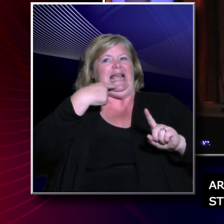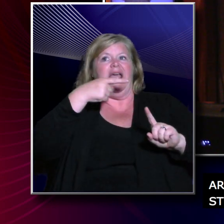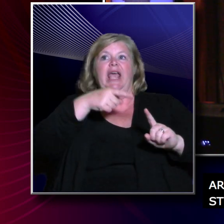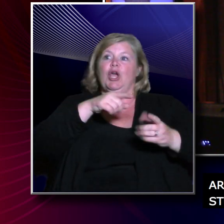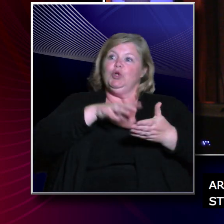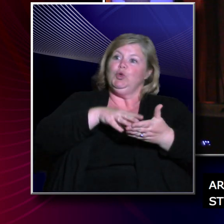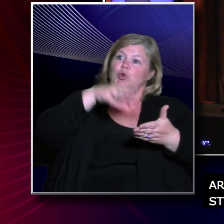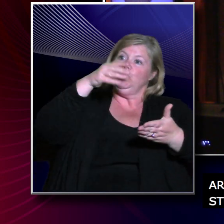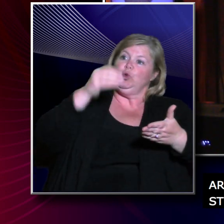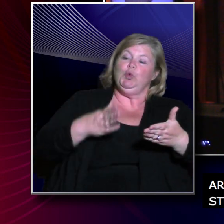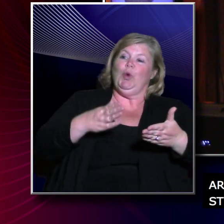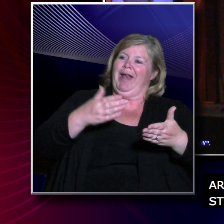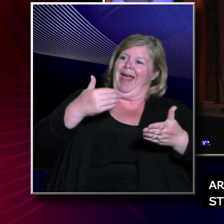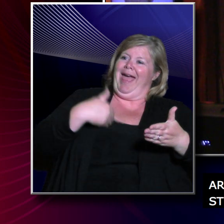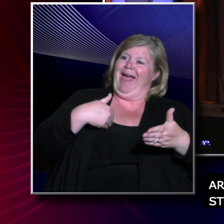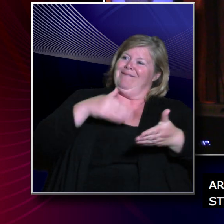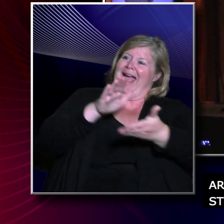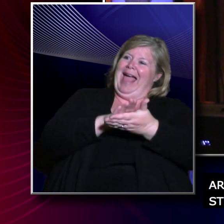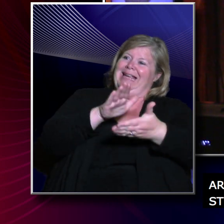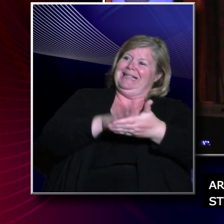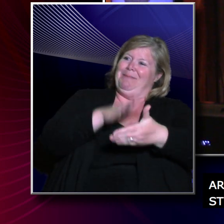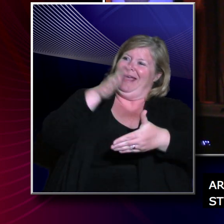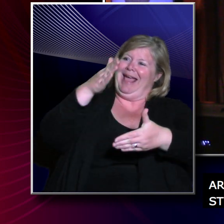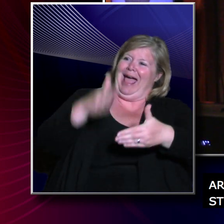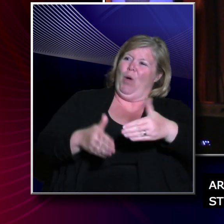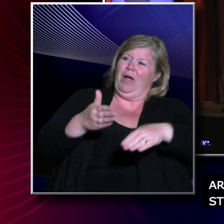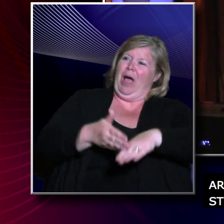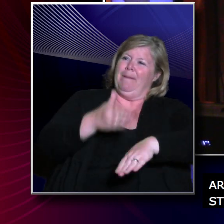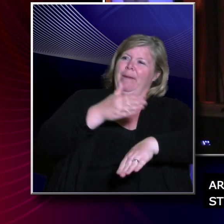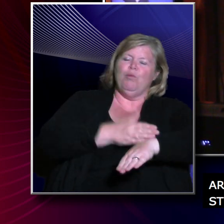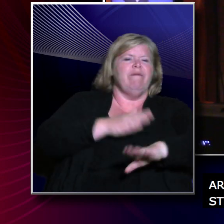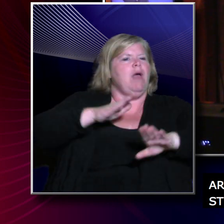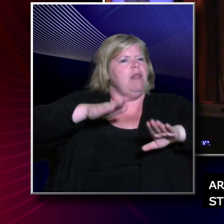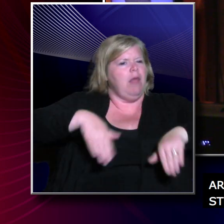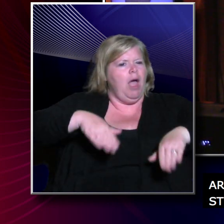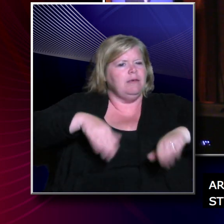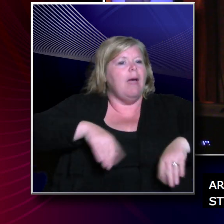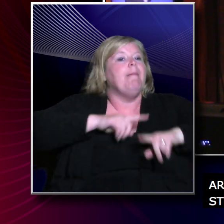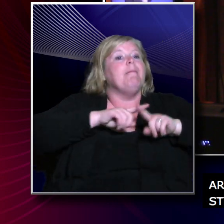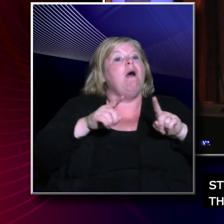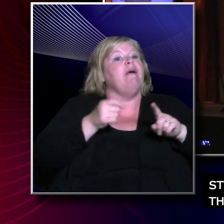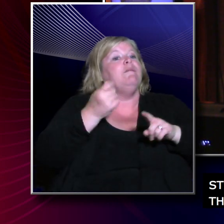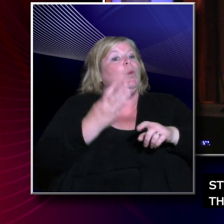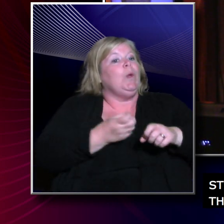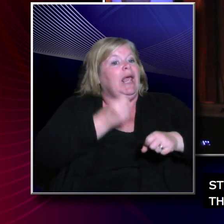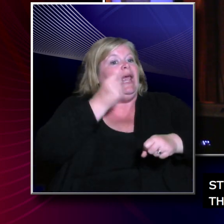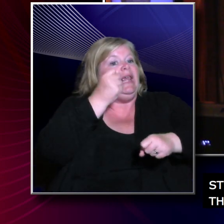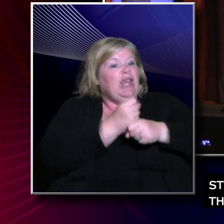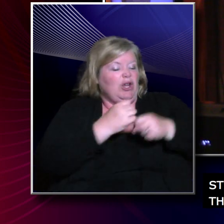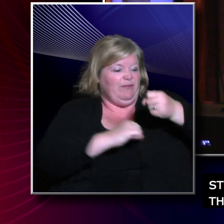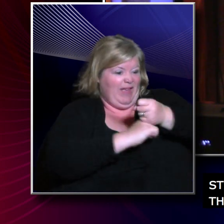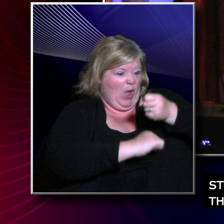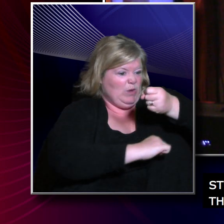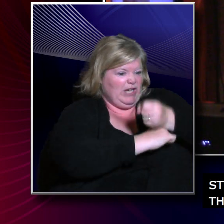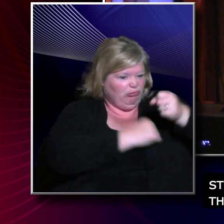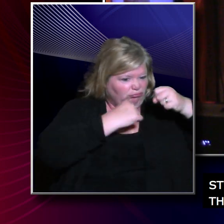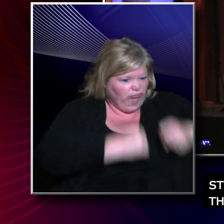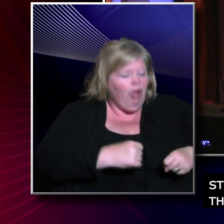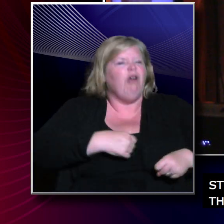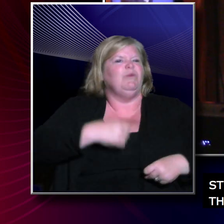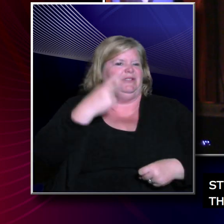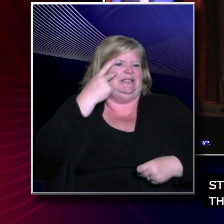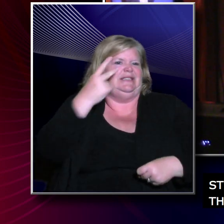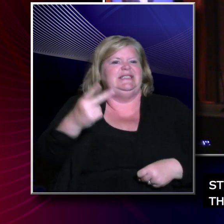yet. Given a few more years, I think we will see some significant changes.